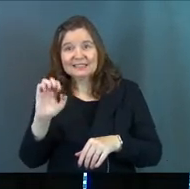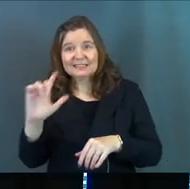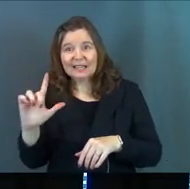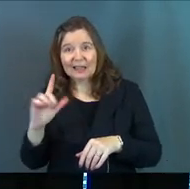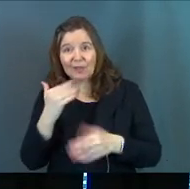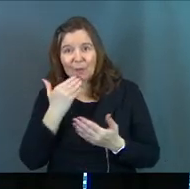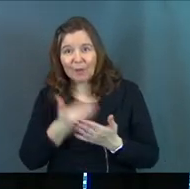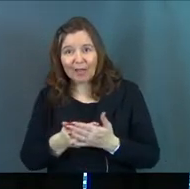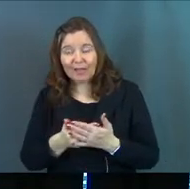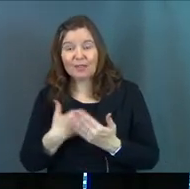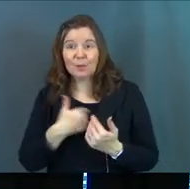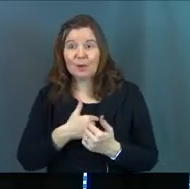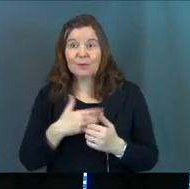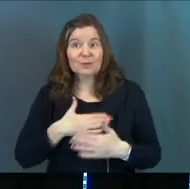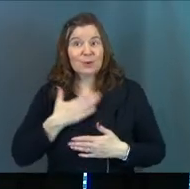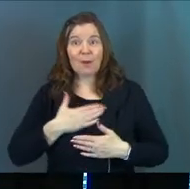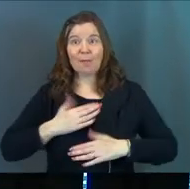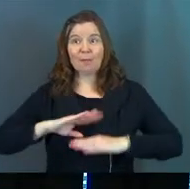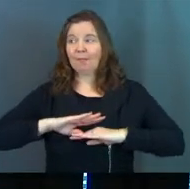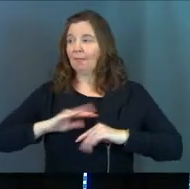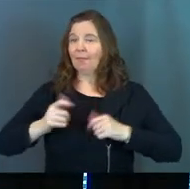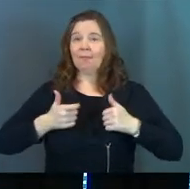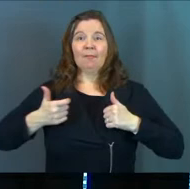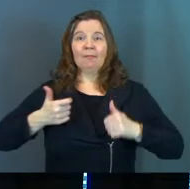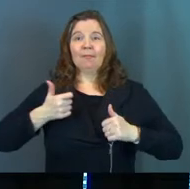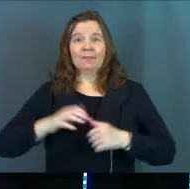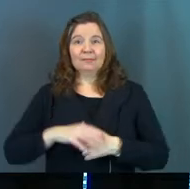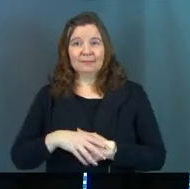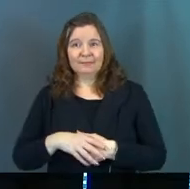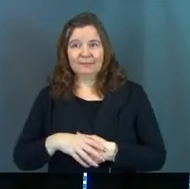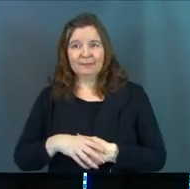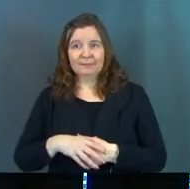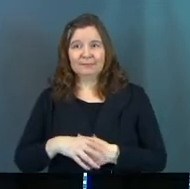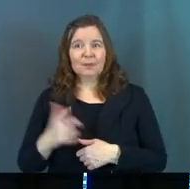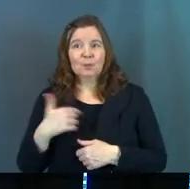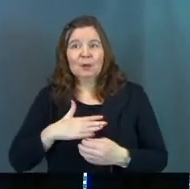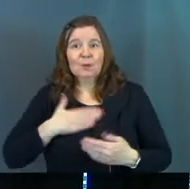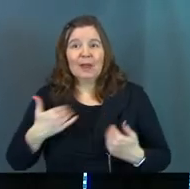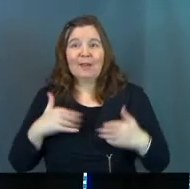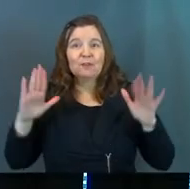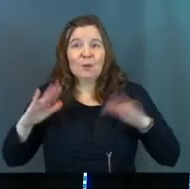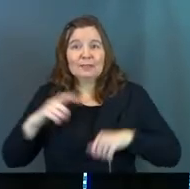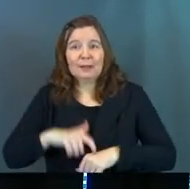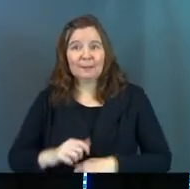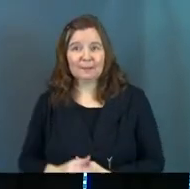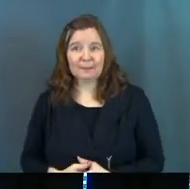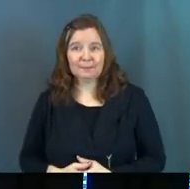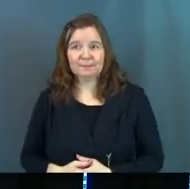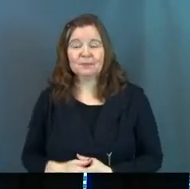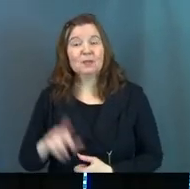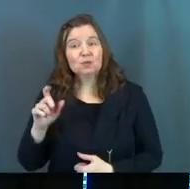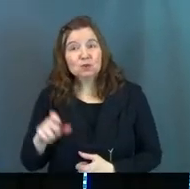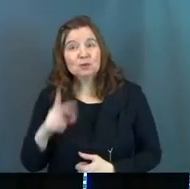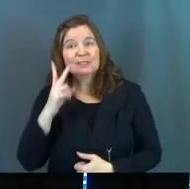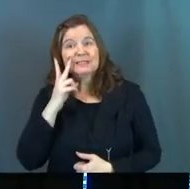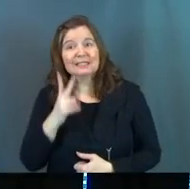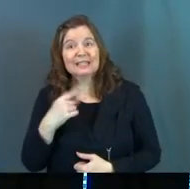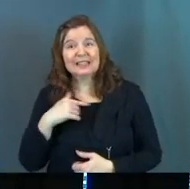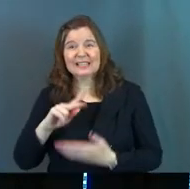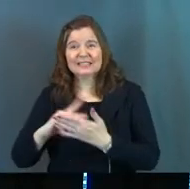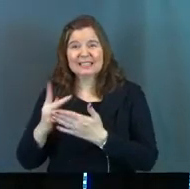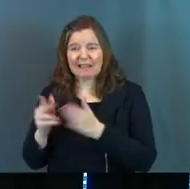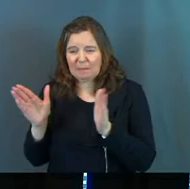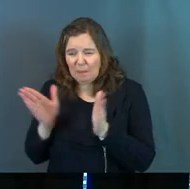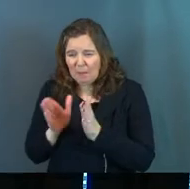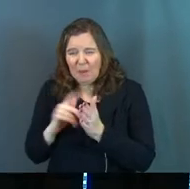seal so well. We were so happy though. We were having a great time. I mean, you should have seen this